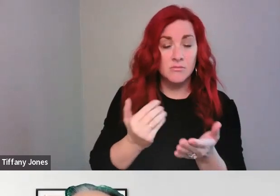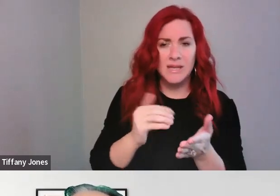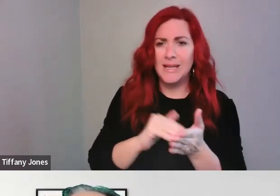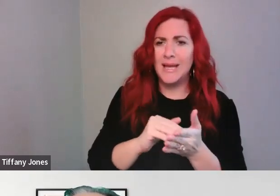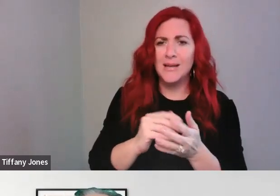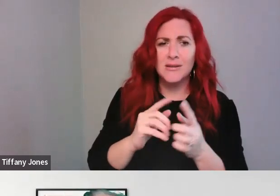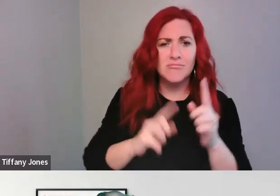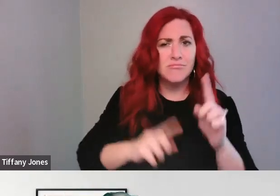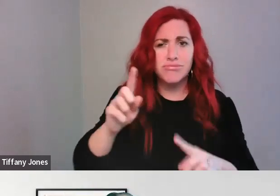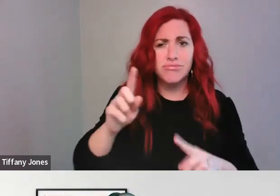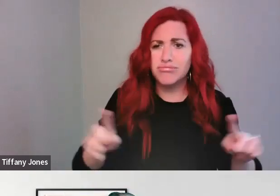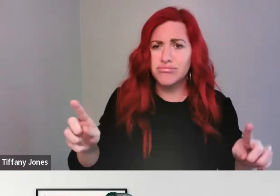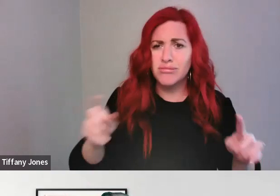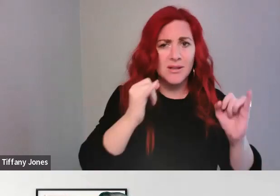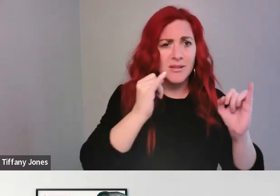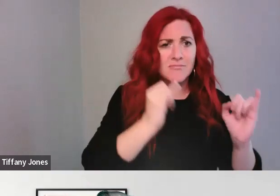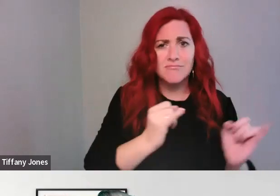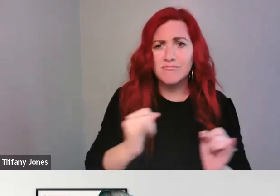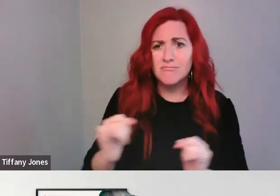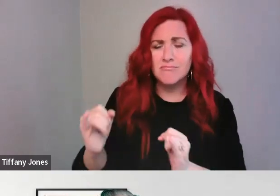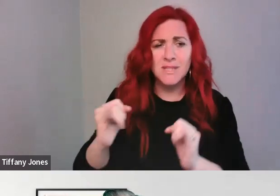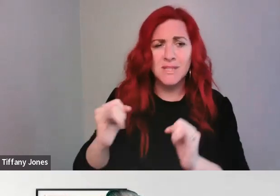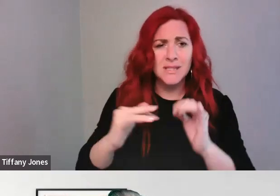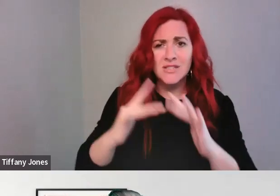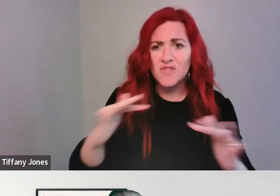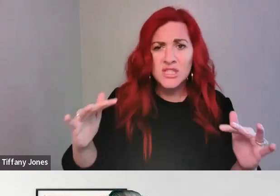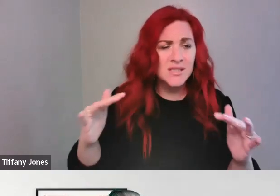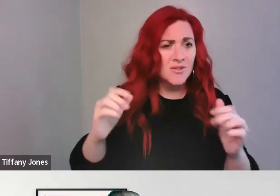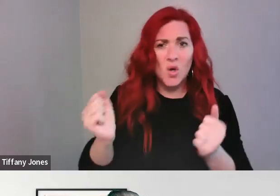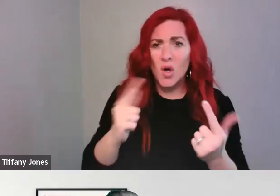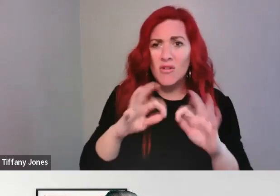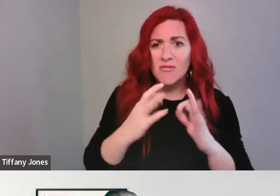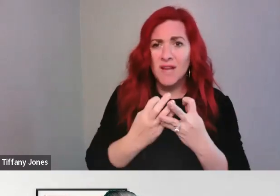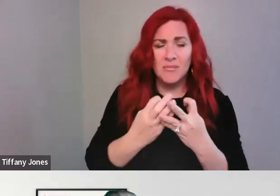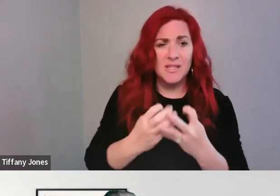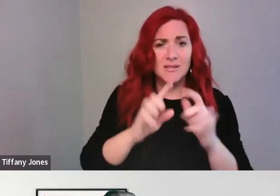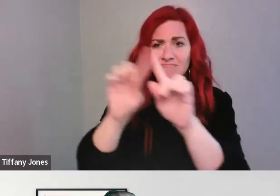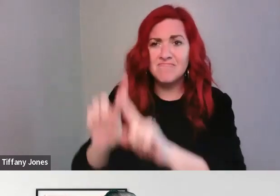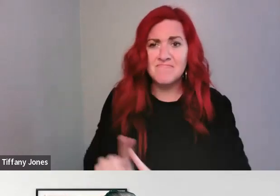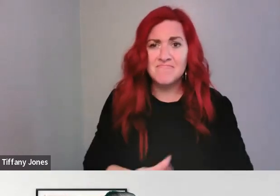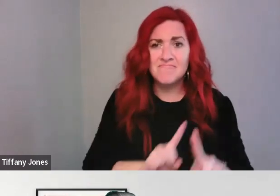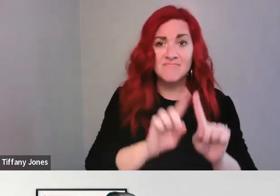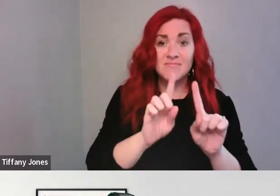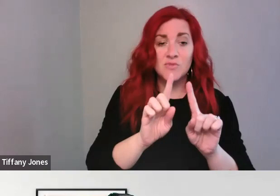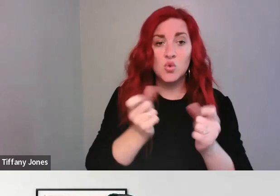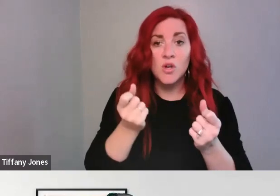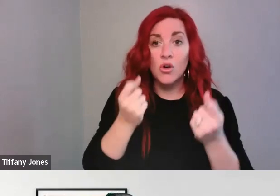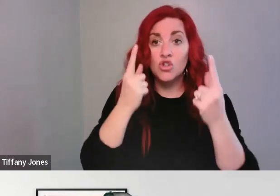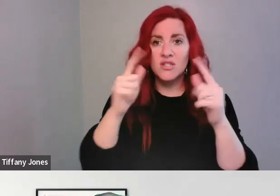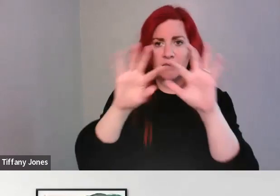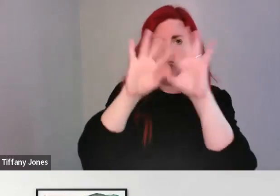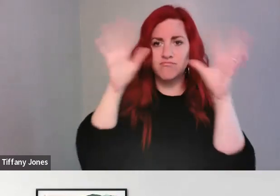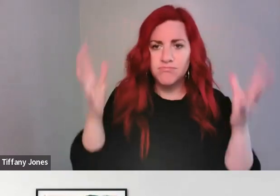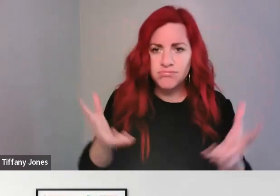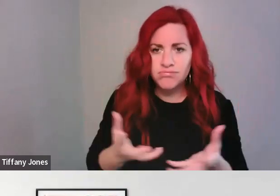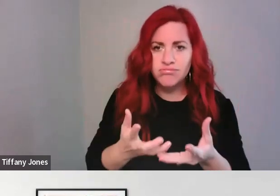right? So for every family, their needs are going to be different, and really just understanding the big scope of things, right? And really what